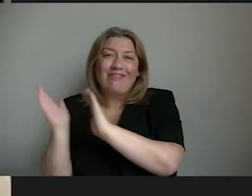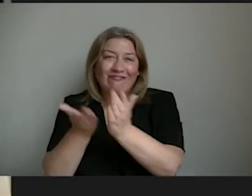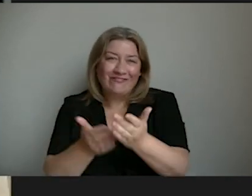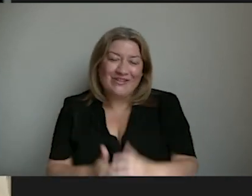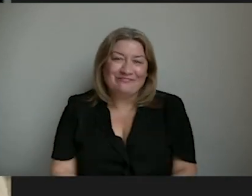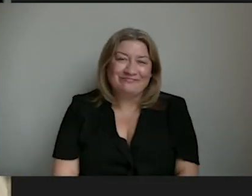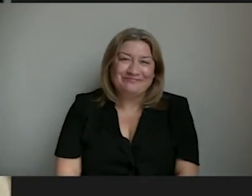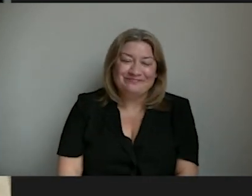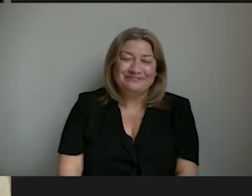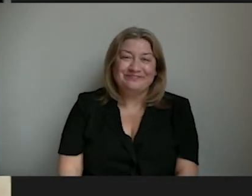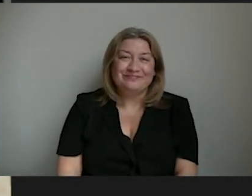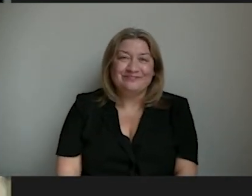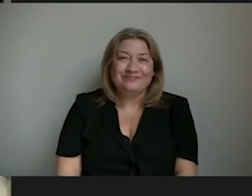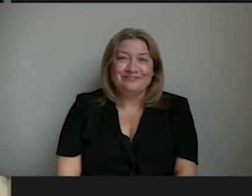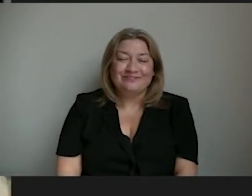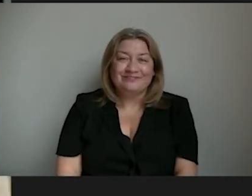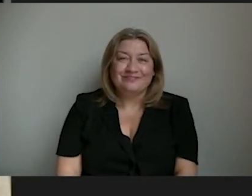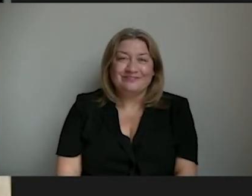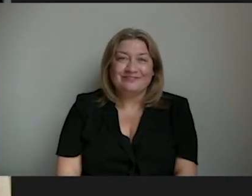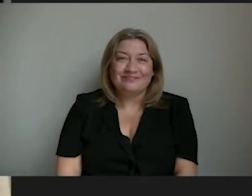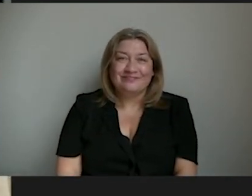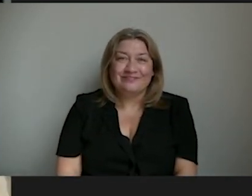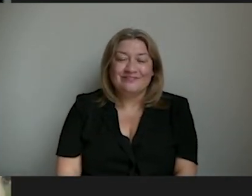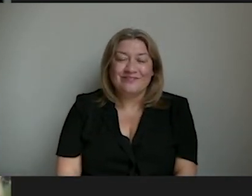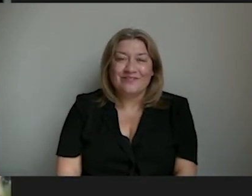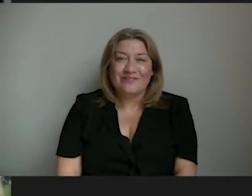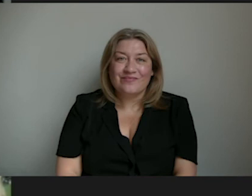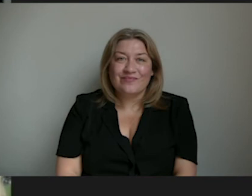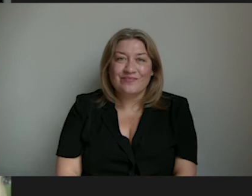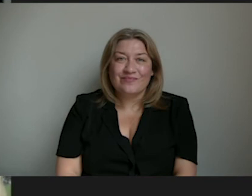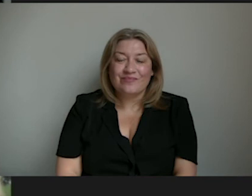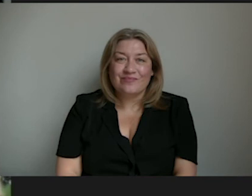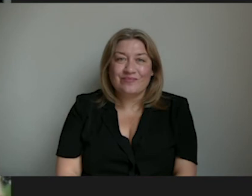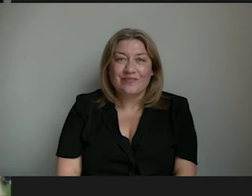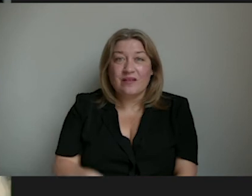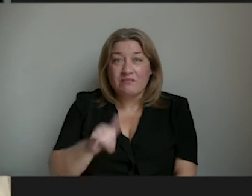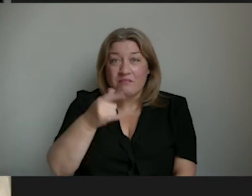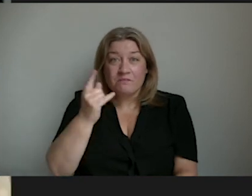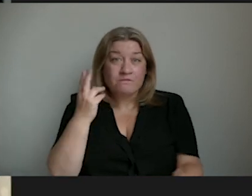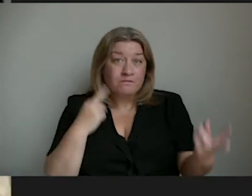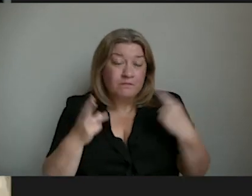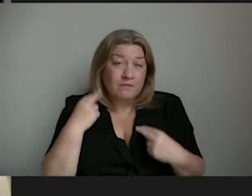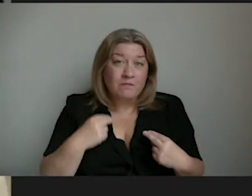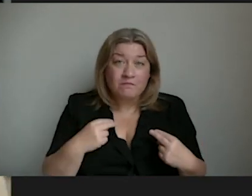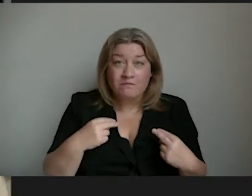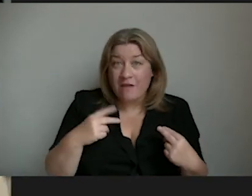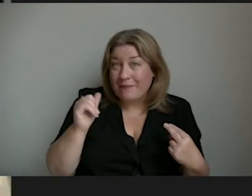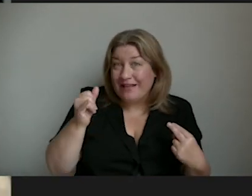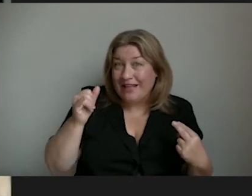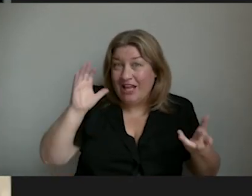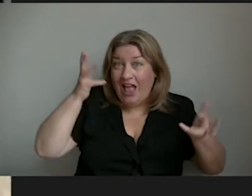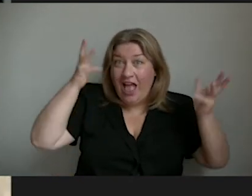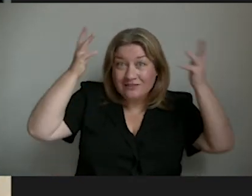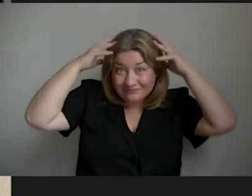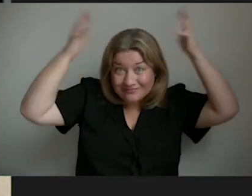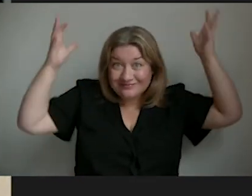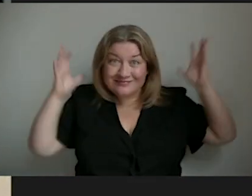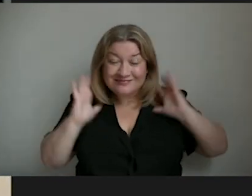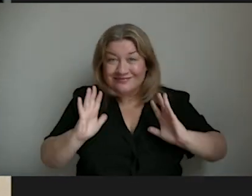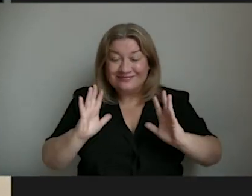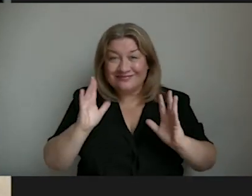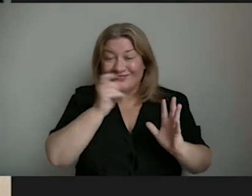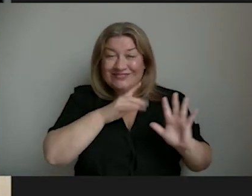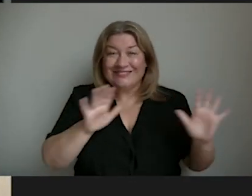of apprenticeships on offer. Whether you're looking to cut someone's hair, get crazy with the